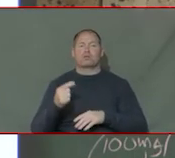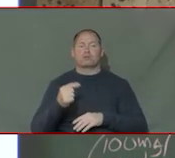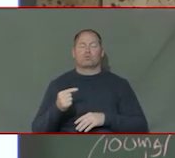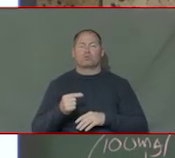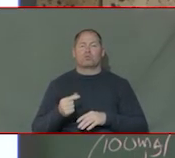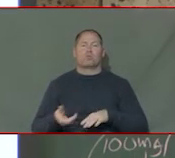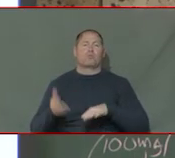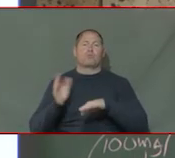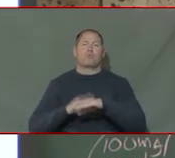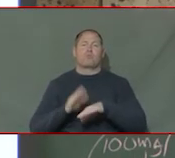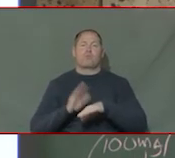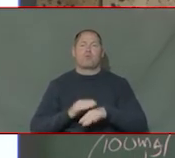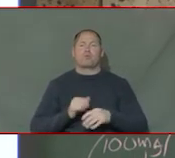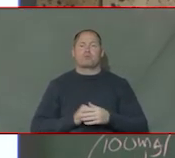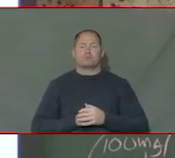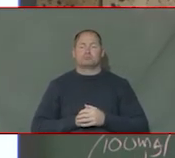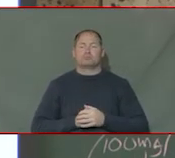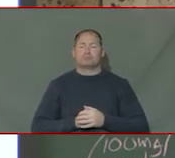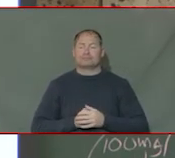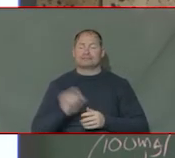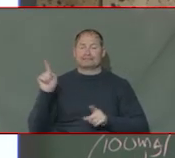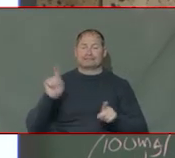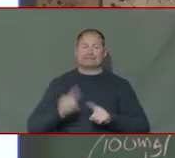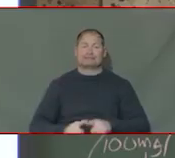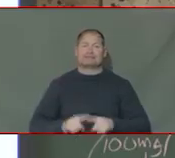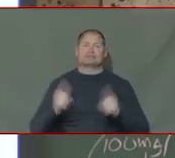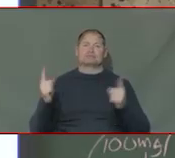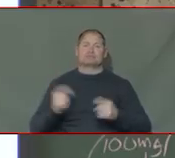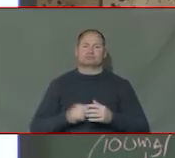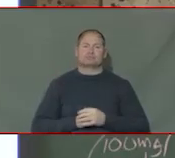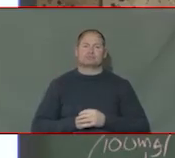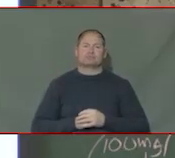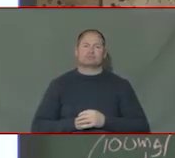you say glucagon is opposite to insulin? Yeah. And what is